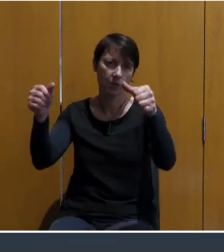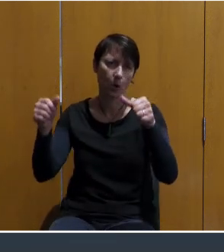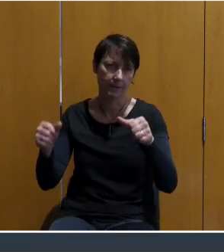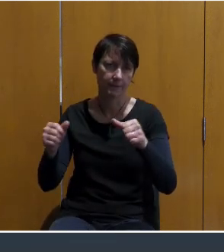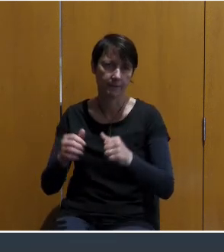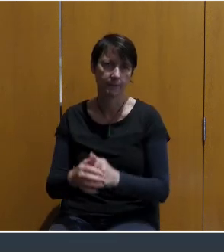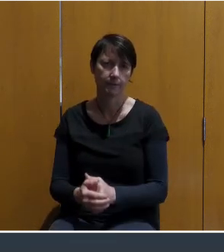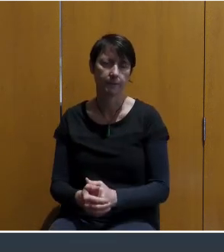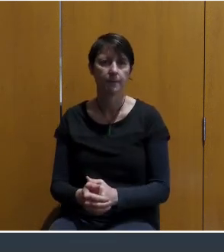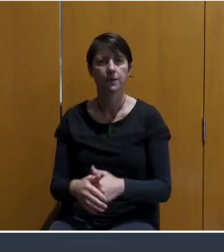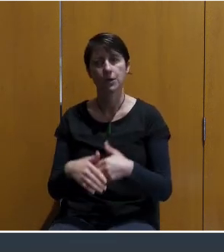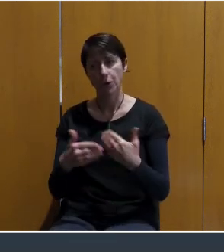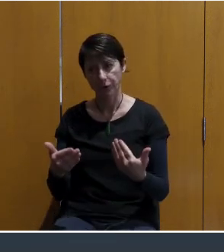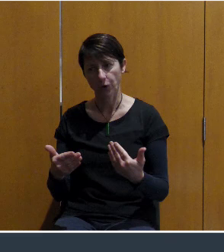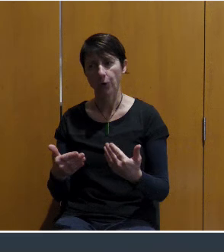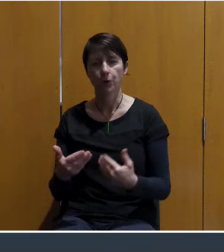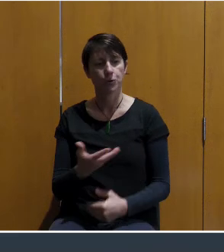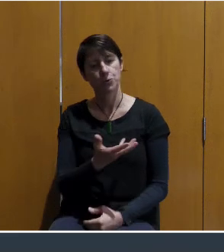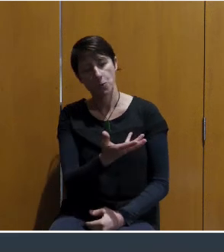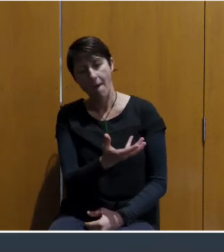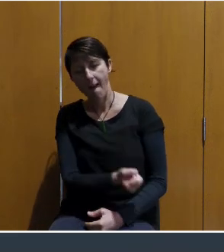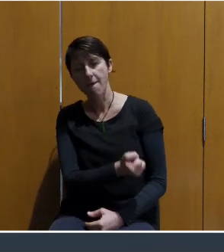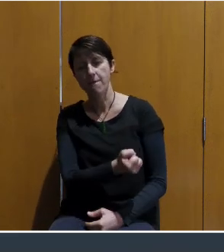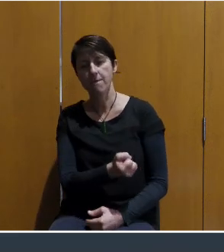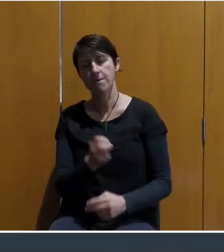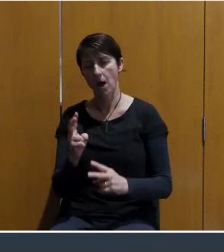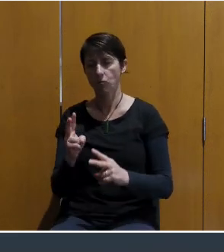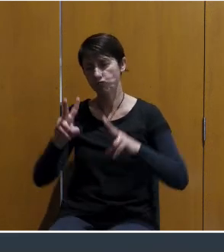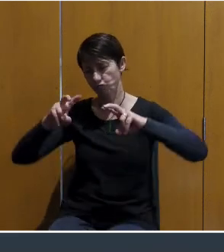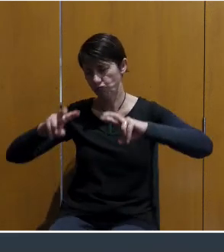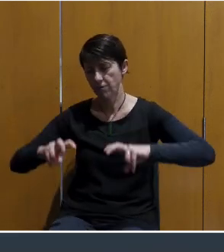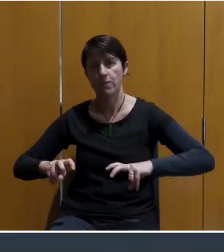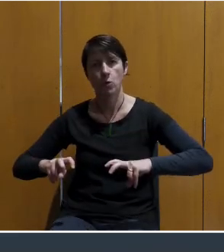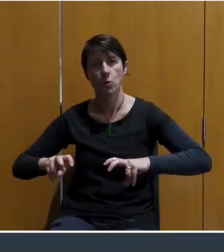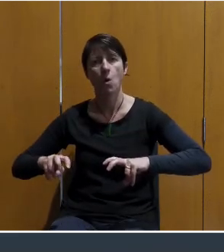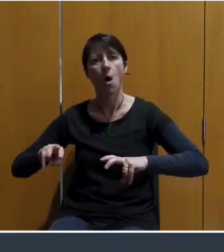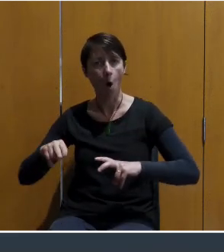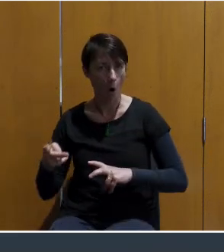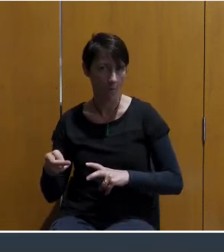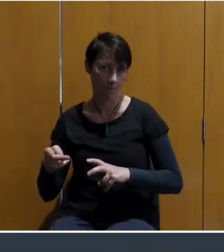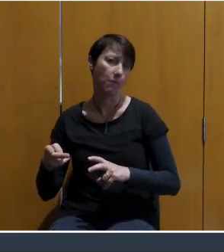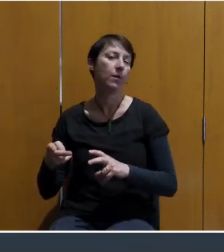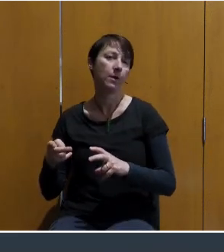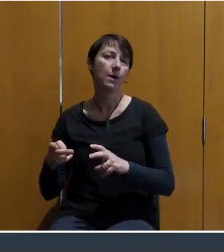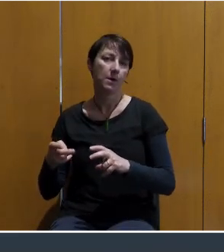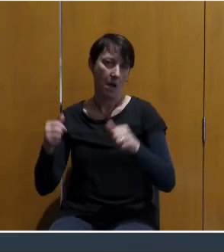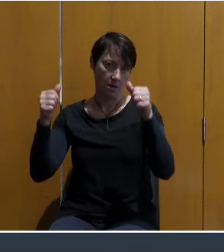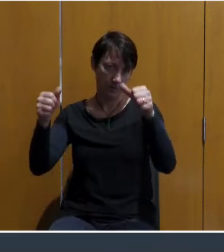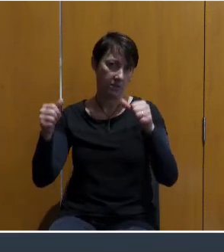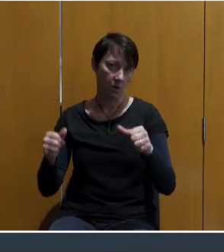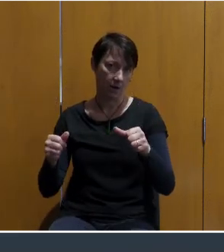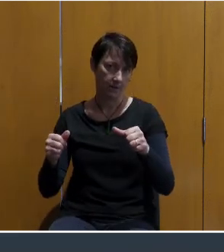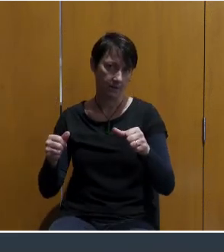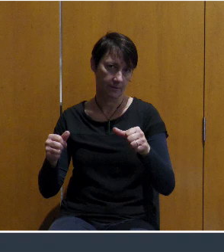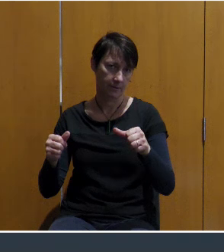to undertake a review of signage and implement as appropriate. As appropriate.